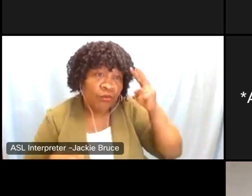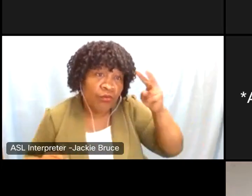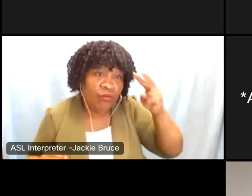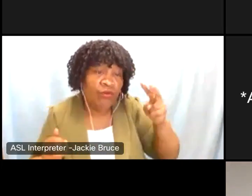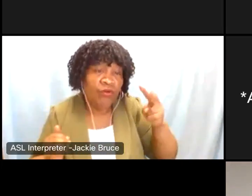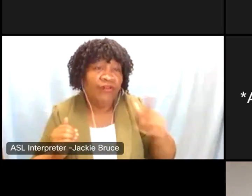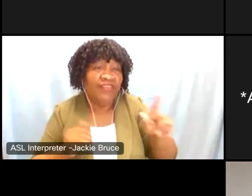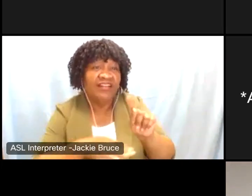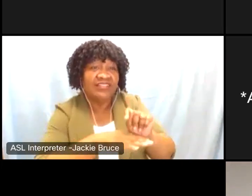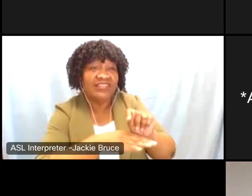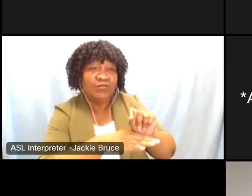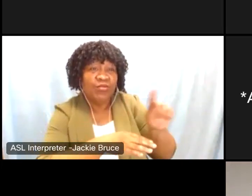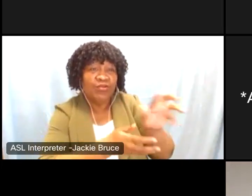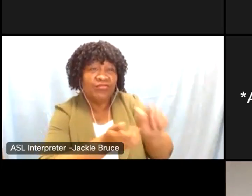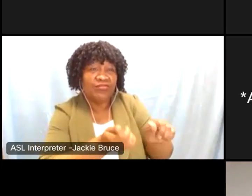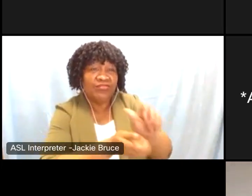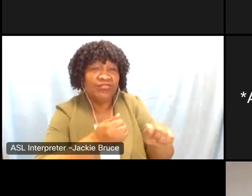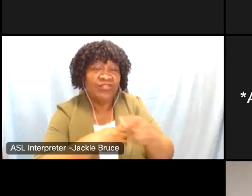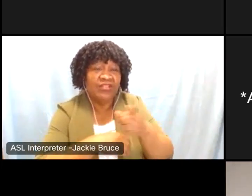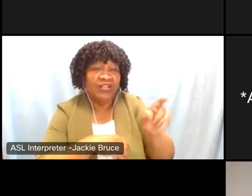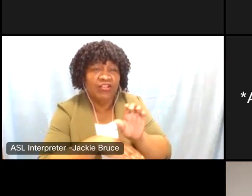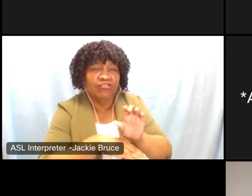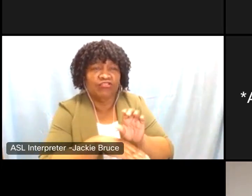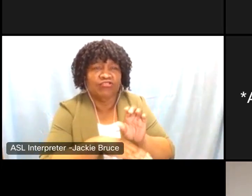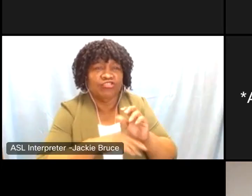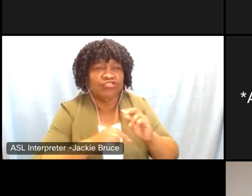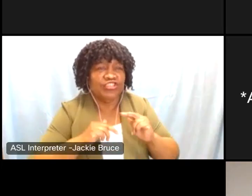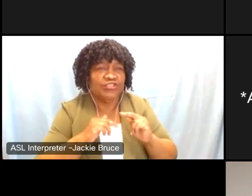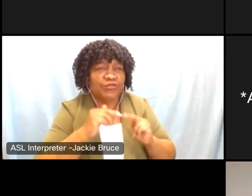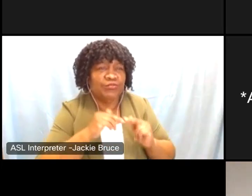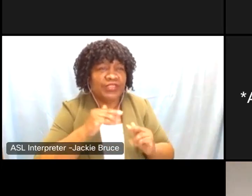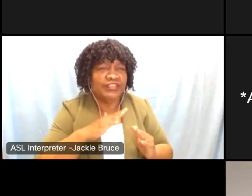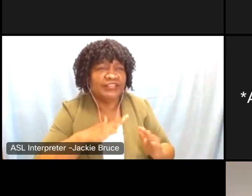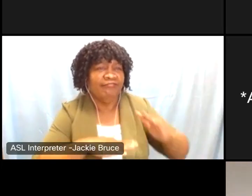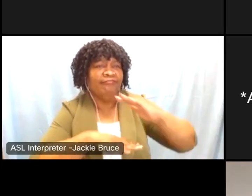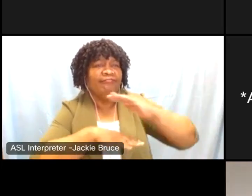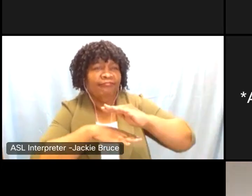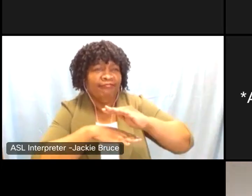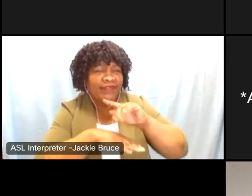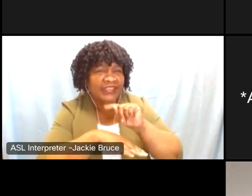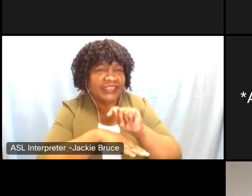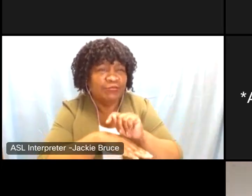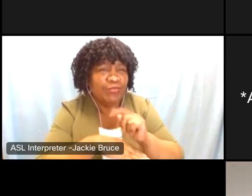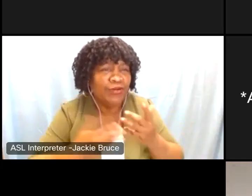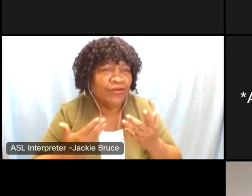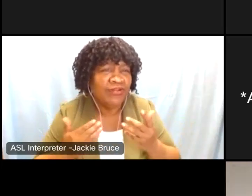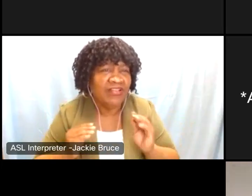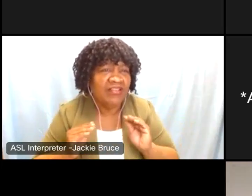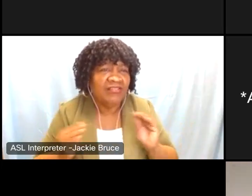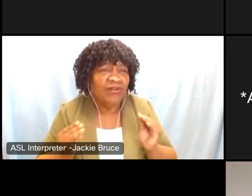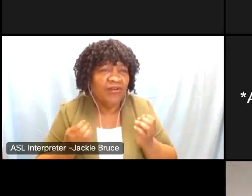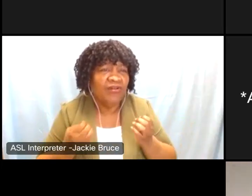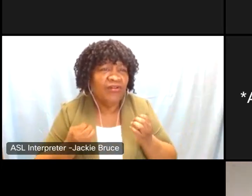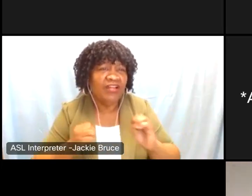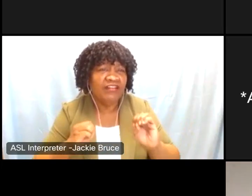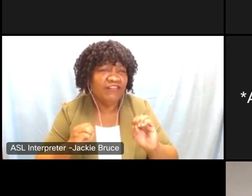temples were destroyed and churches were built atop the temples. There was not an effort to